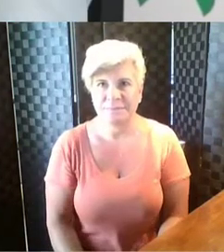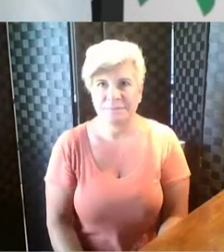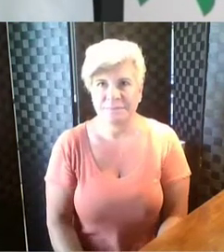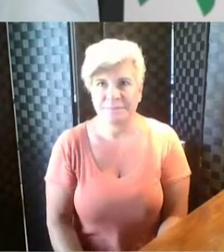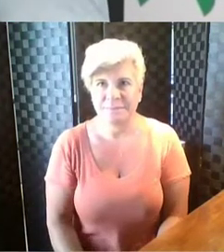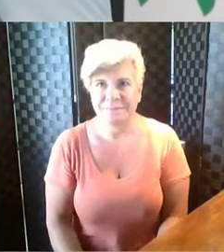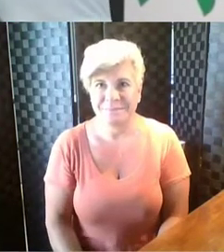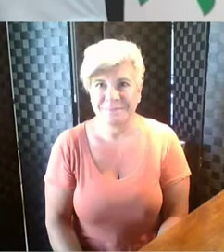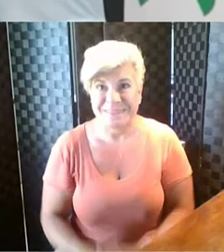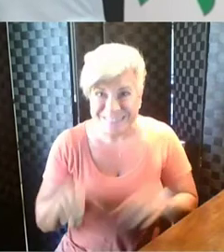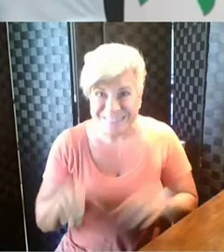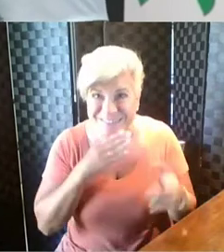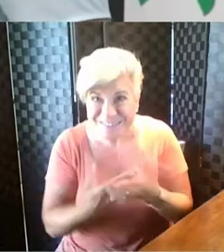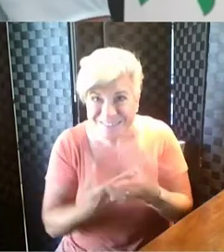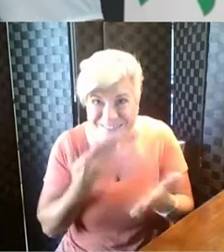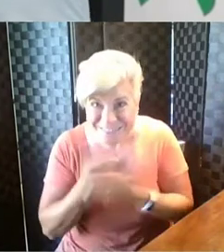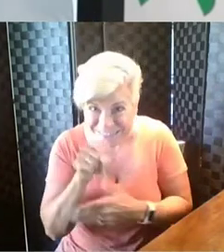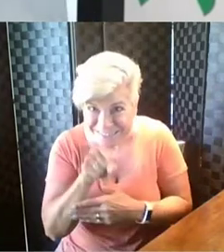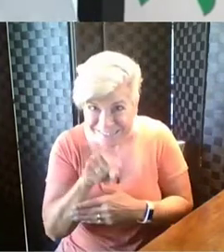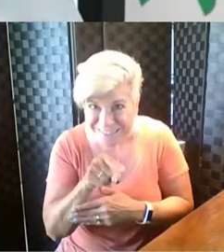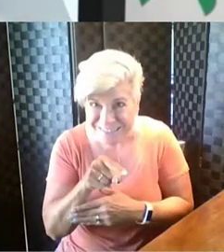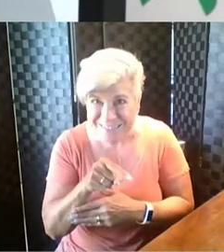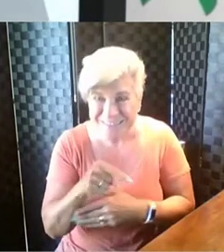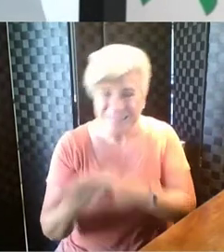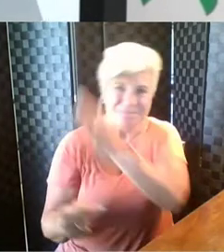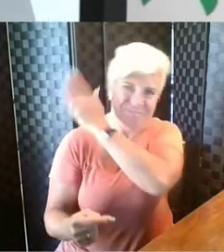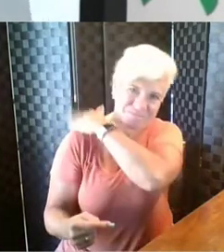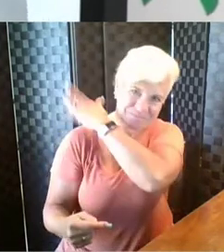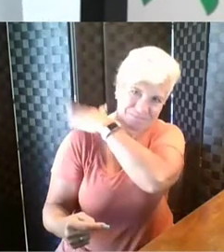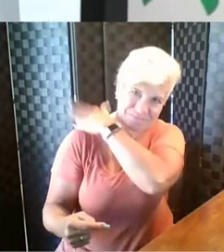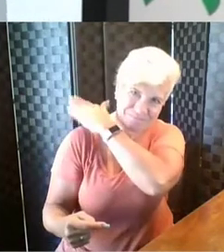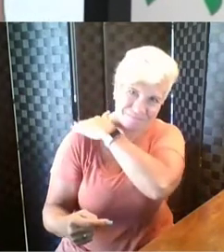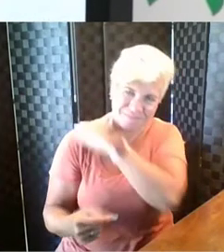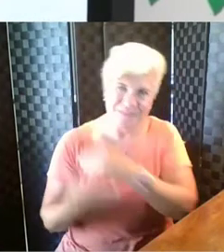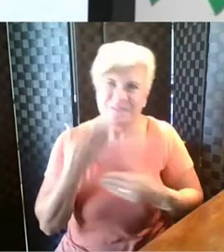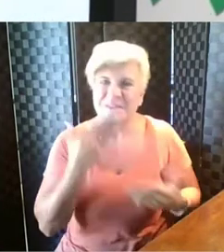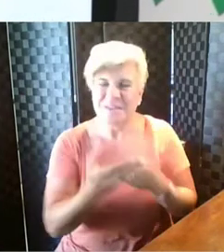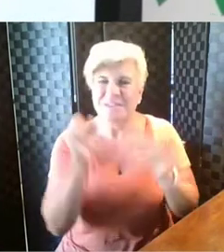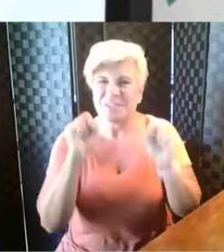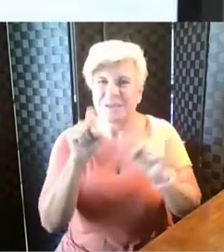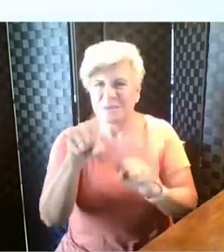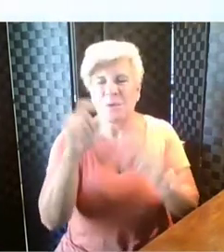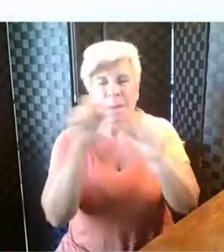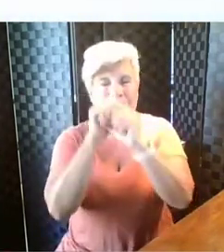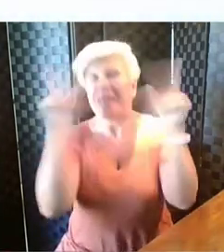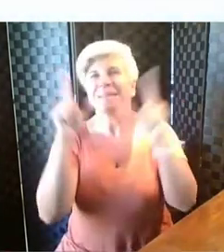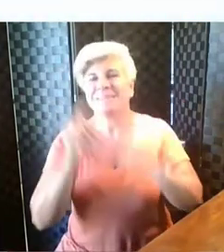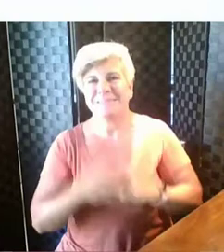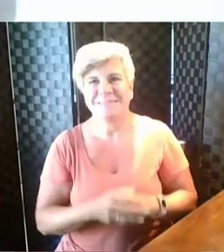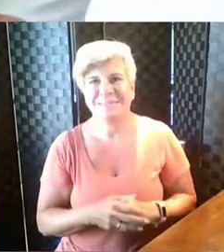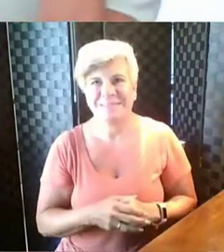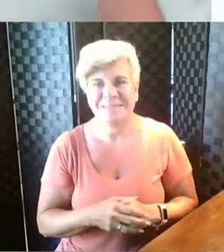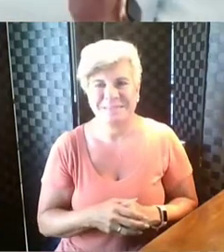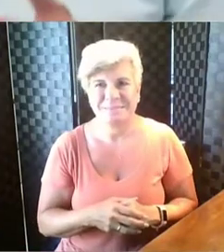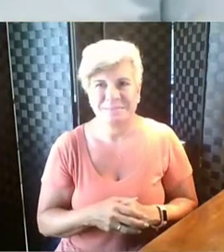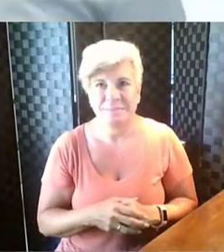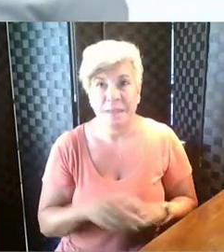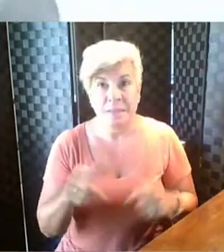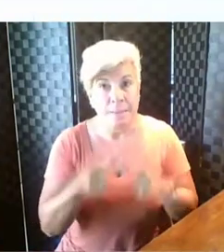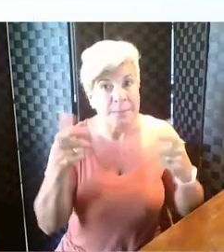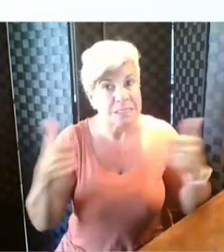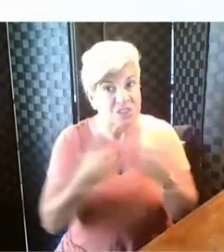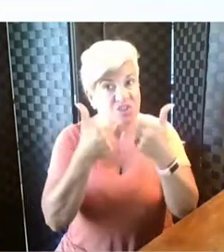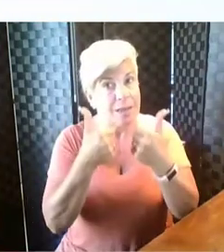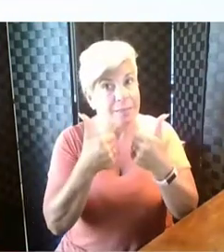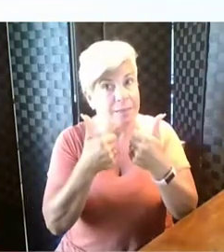679. How'd you do? Great job. Give yourself a giant pat on the back. You are amazing. Okay, so the biggest